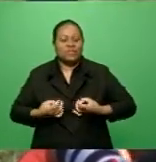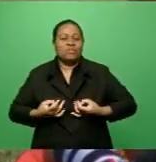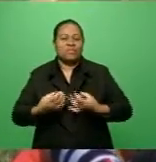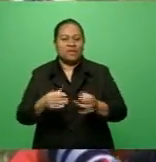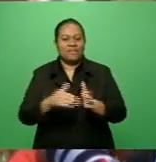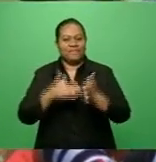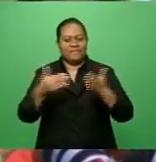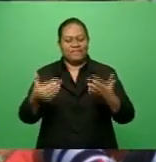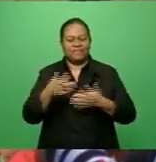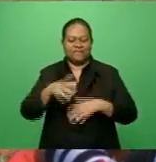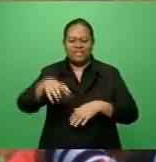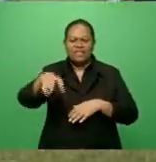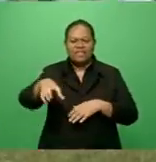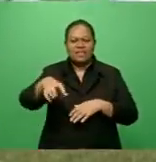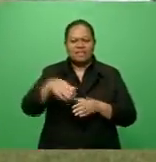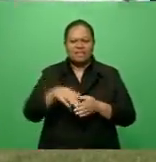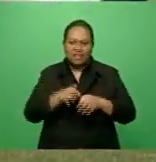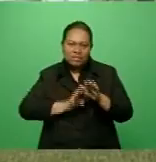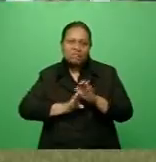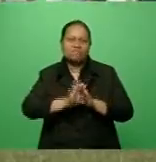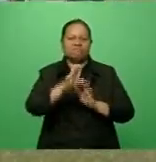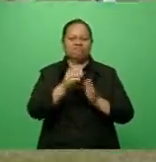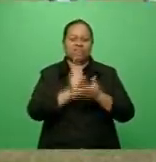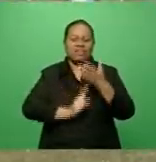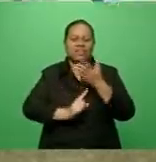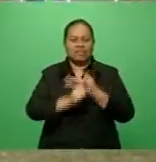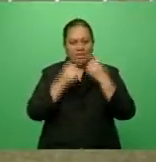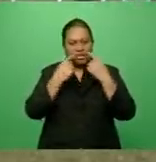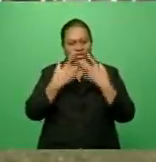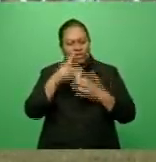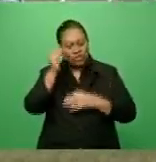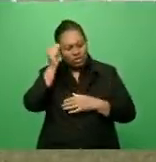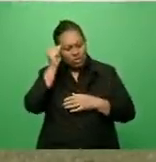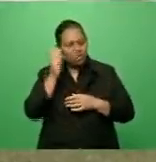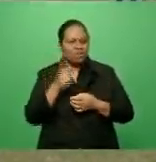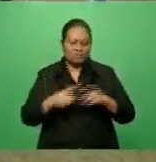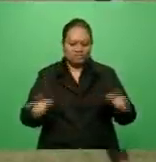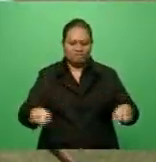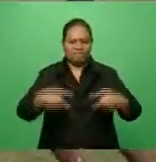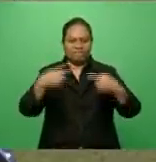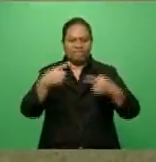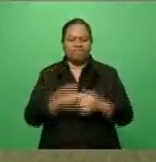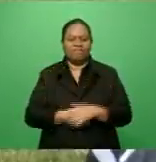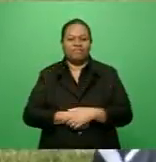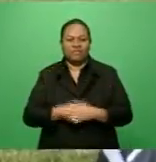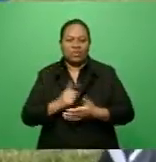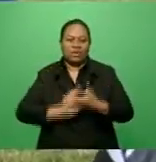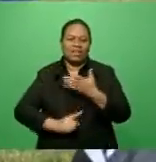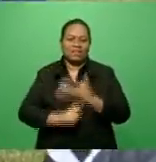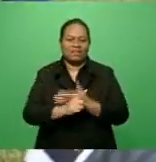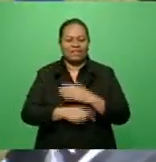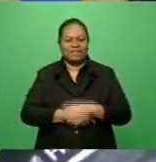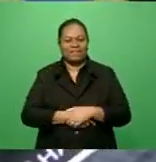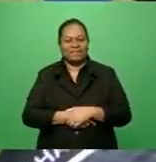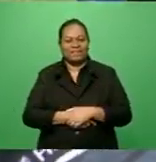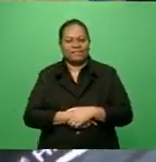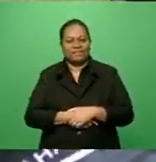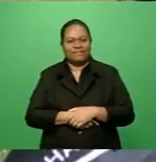in the camp have also stepped up as the side knows how crucial this matchup will be. Yes, I think